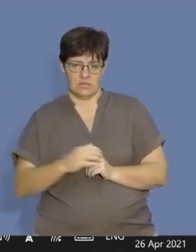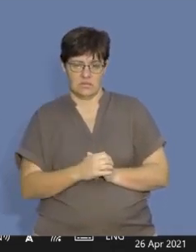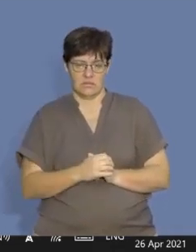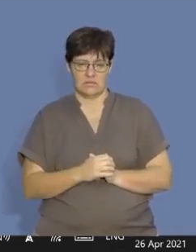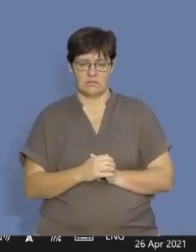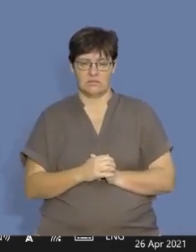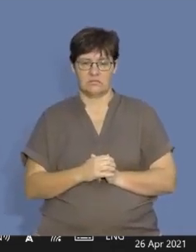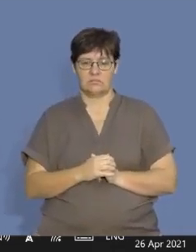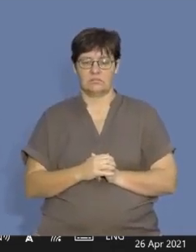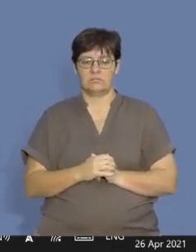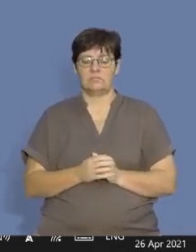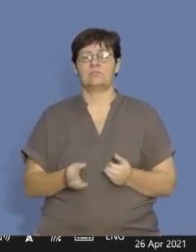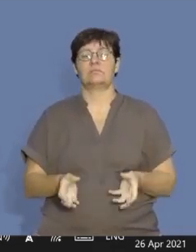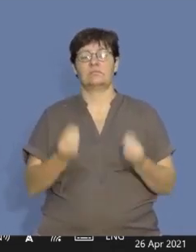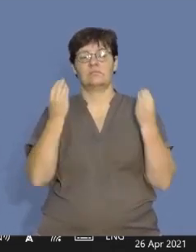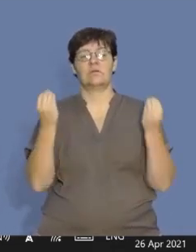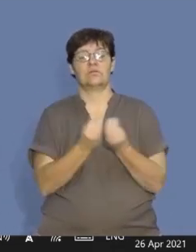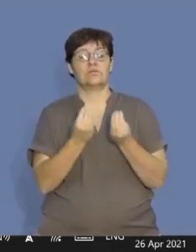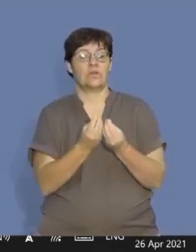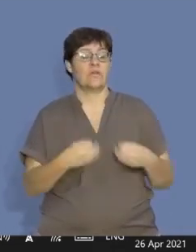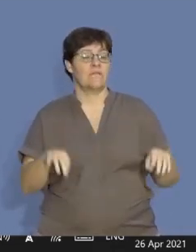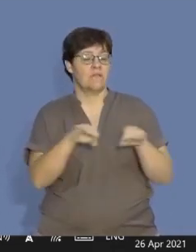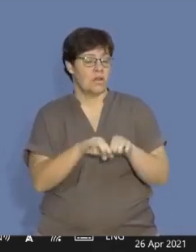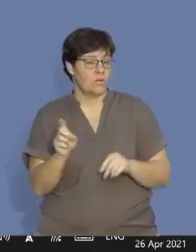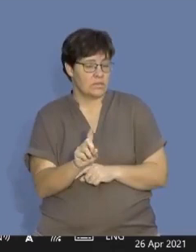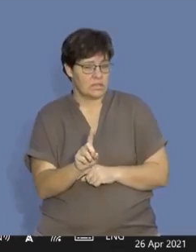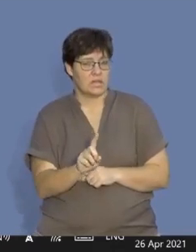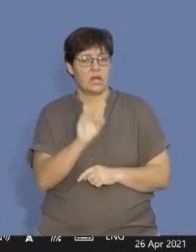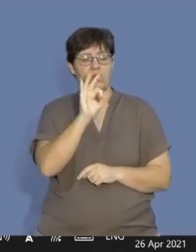1,629,000, and that gives me a stock value of